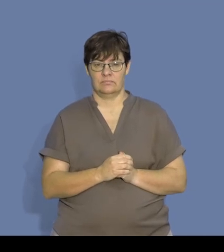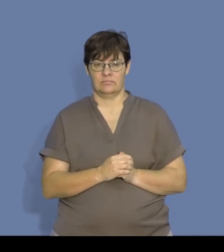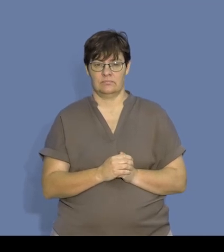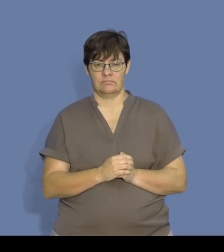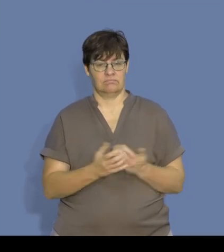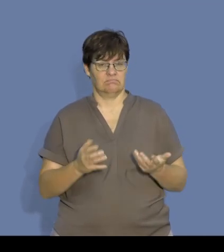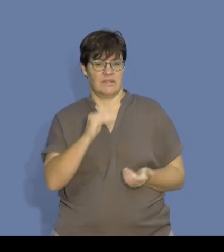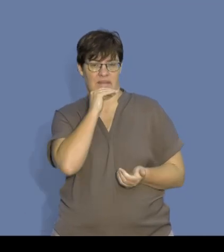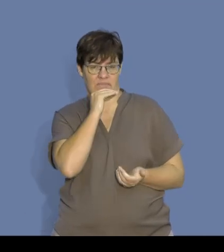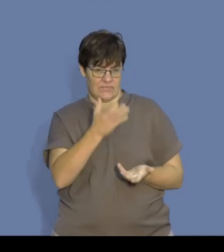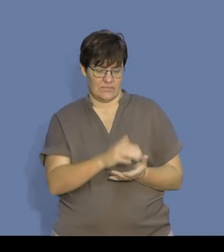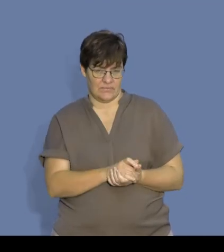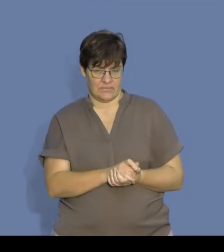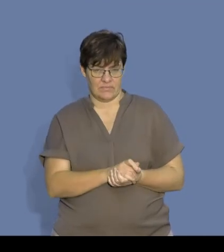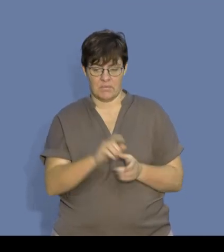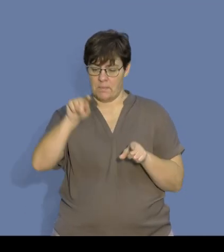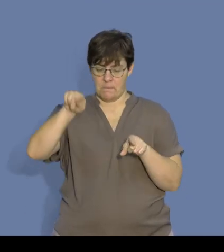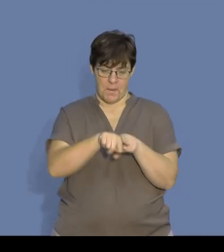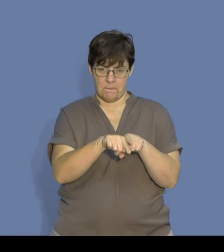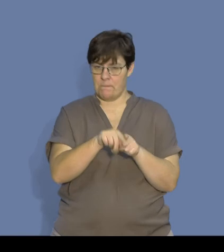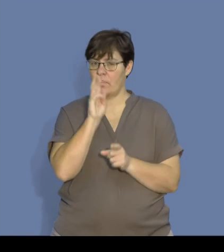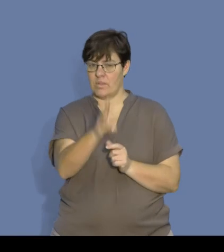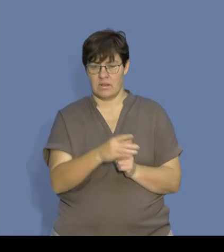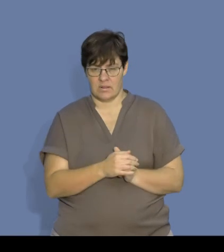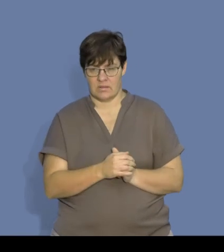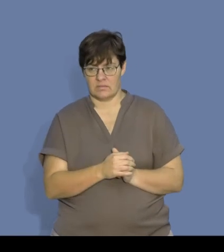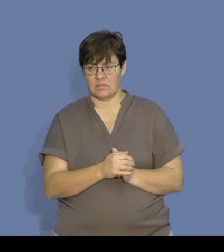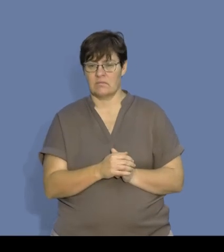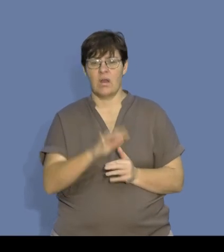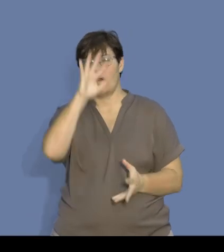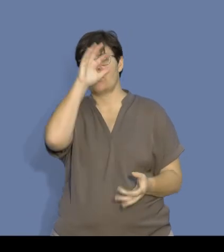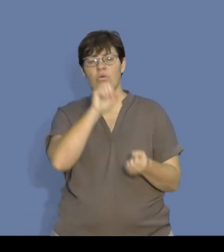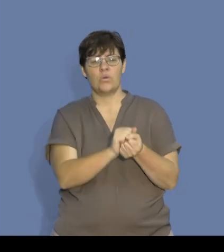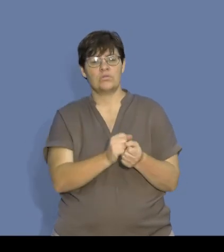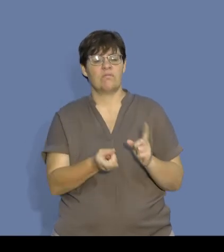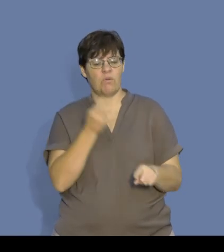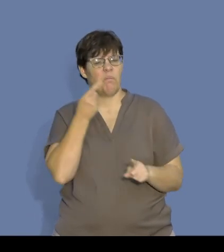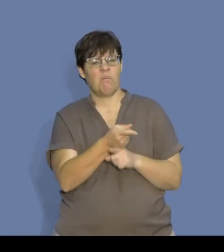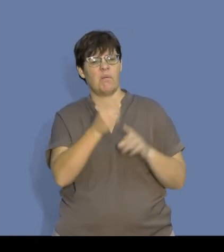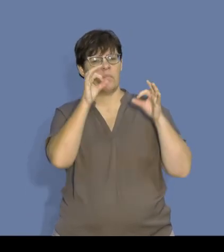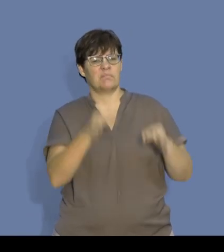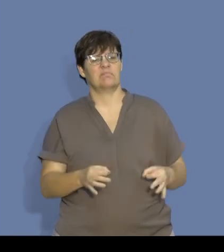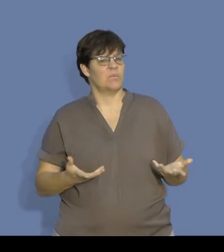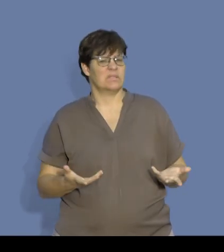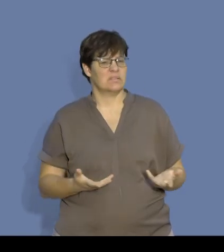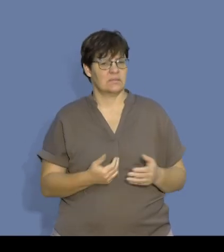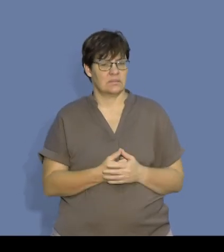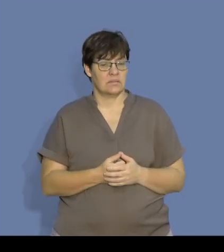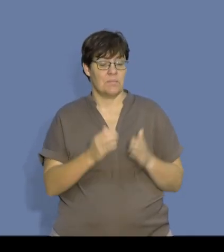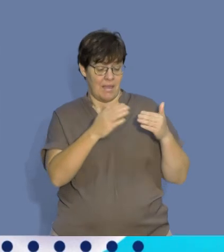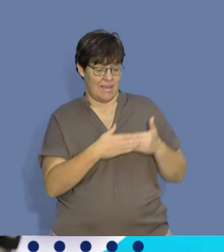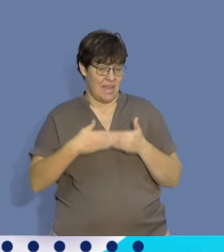That's enough. The gold leaf will drop. What conclusion can be drawn from this experiment? Be careful